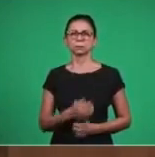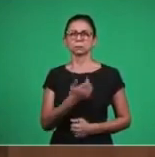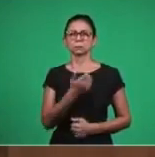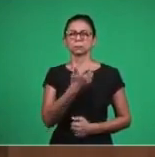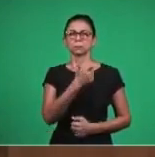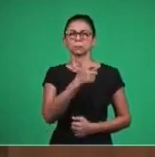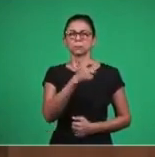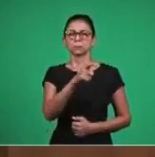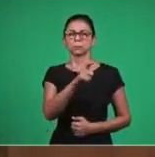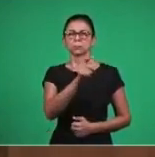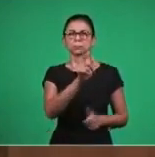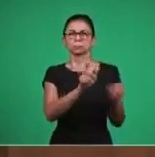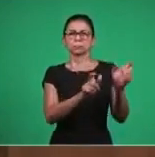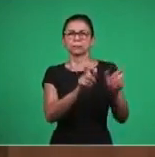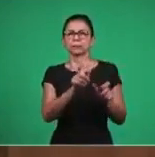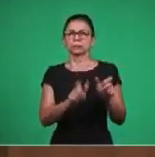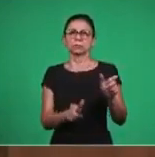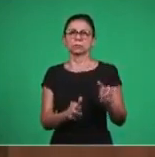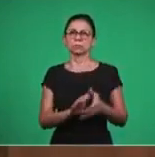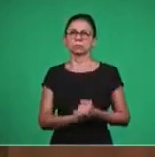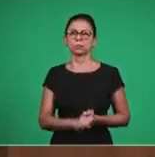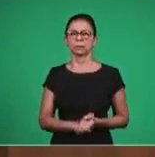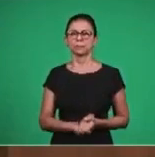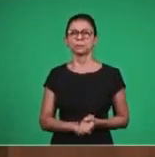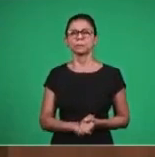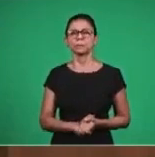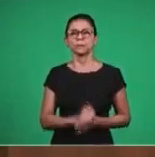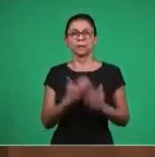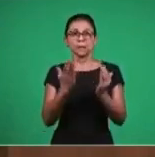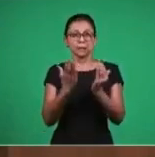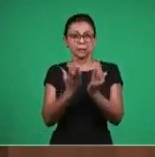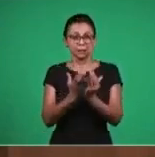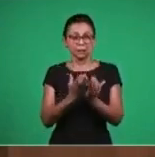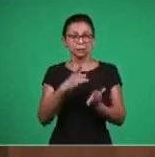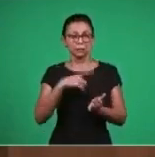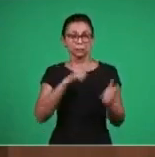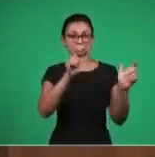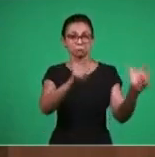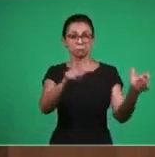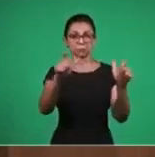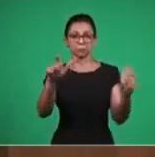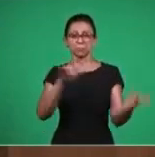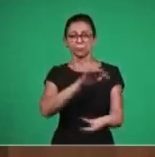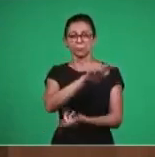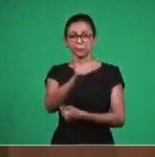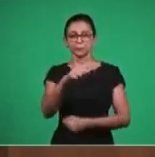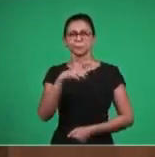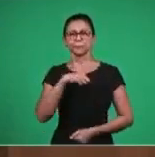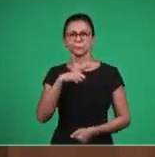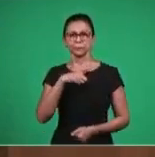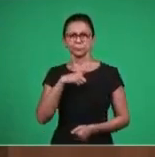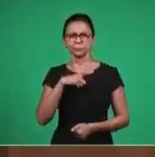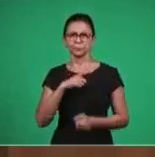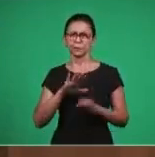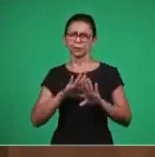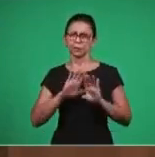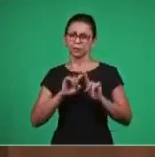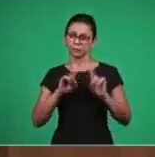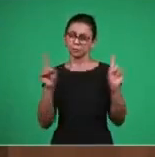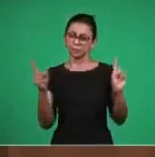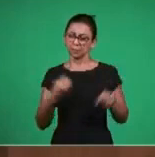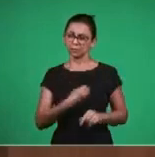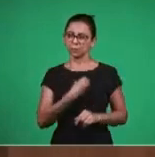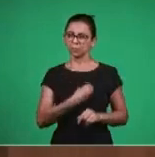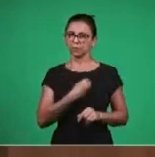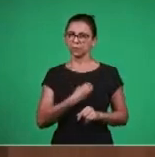We're going to use this expression because I believe that Christians, they can be found everywhere, but they are out there. They